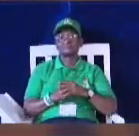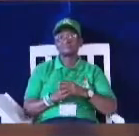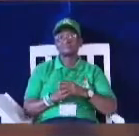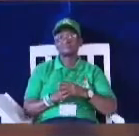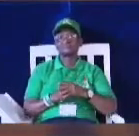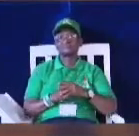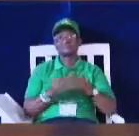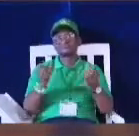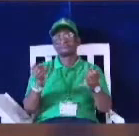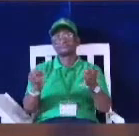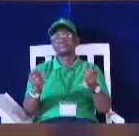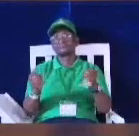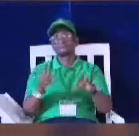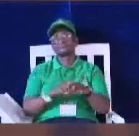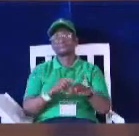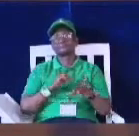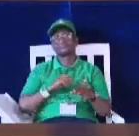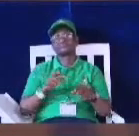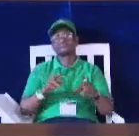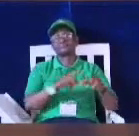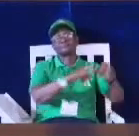And many a times I run to my father.